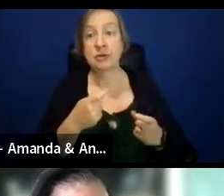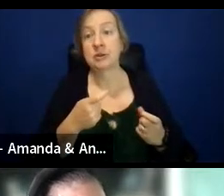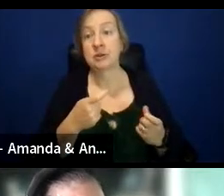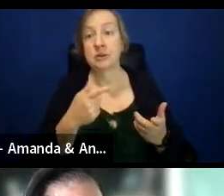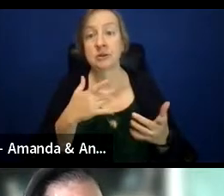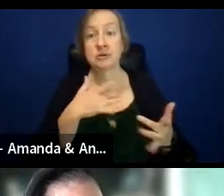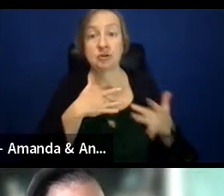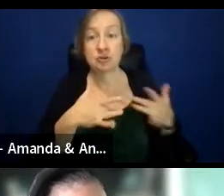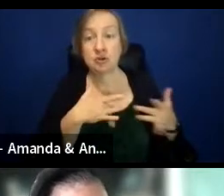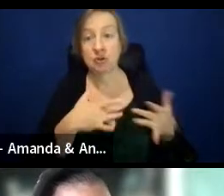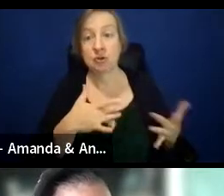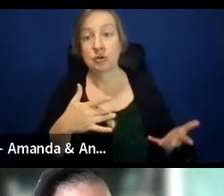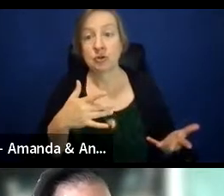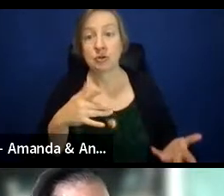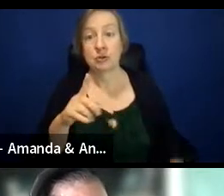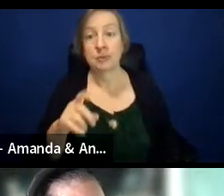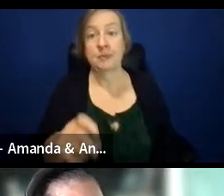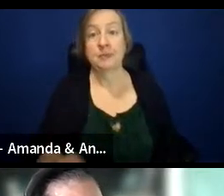concerns?